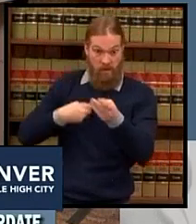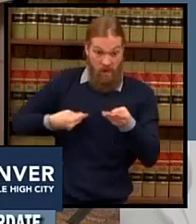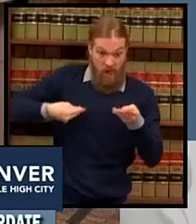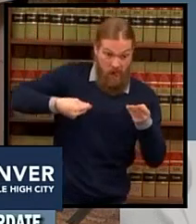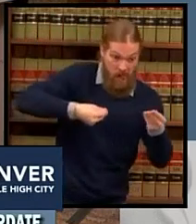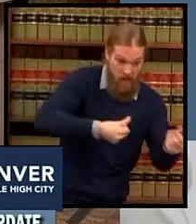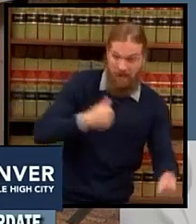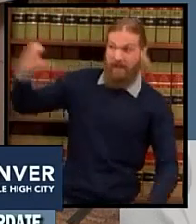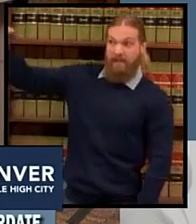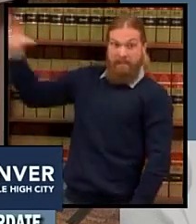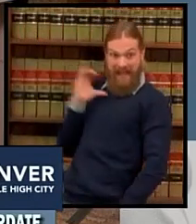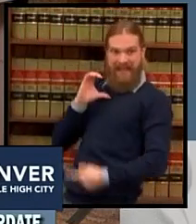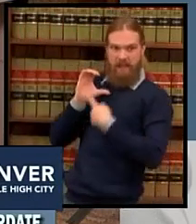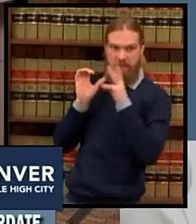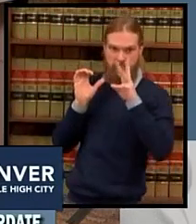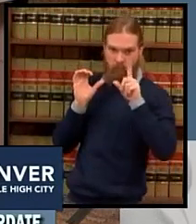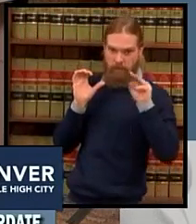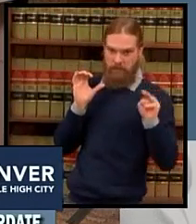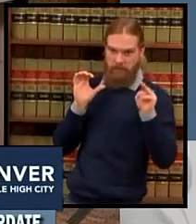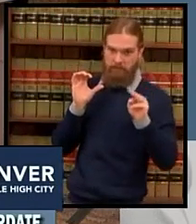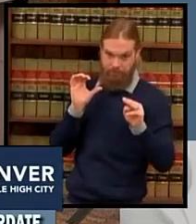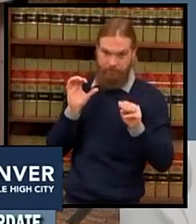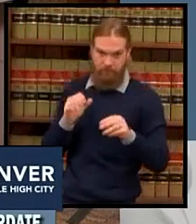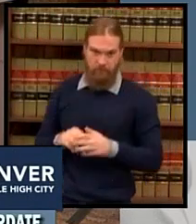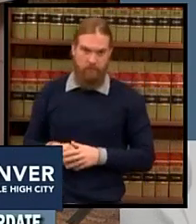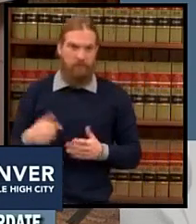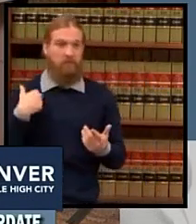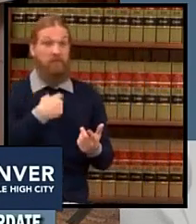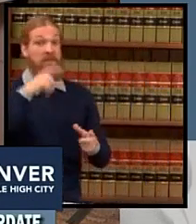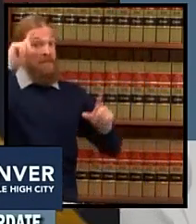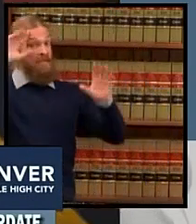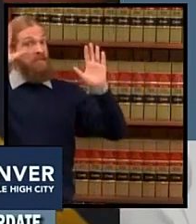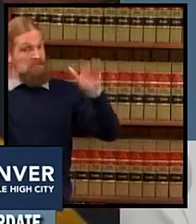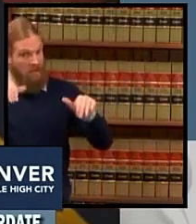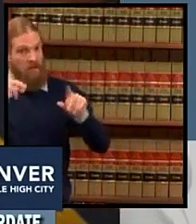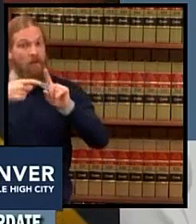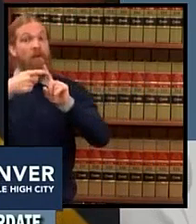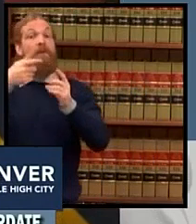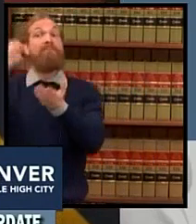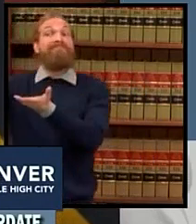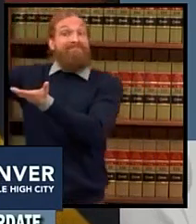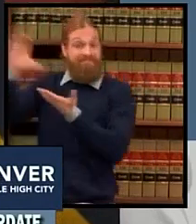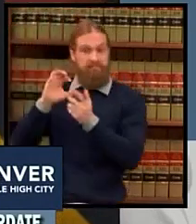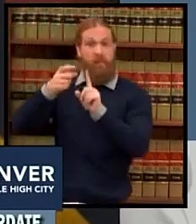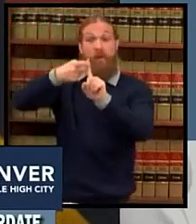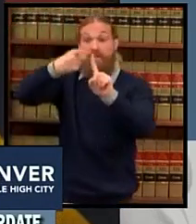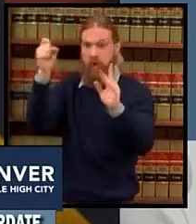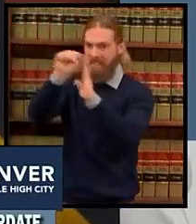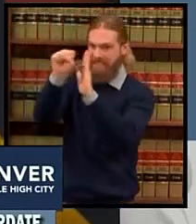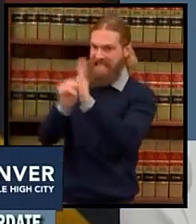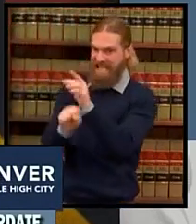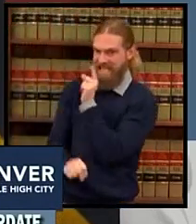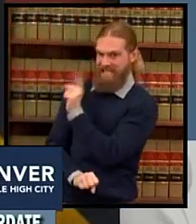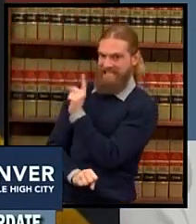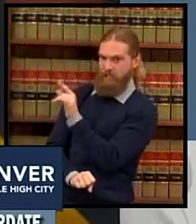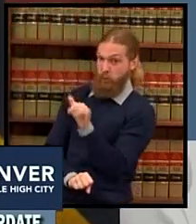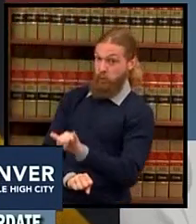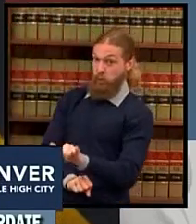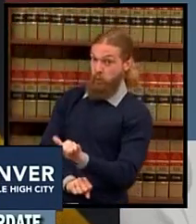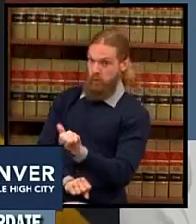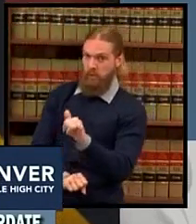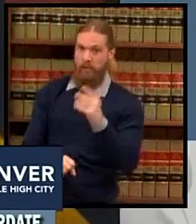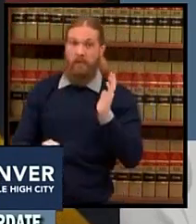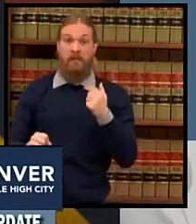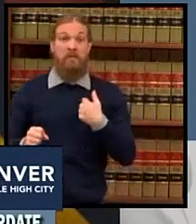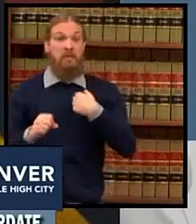So, yeah, we anticipate that we'll continue to get an allotment from the state. I expect that that will continue through the pandemic. What we're hoping for,